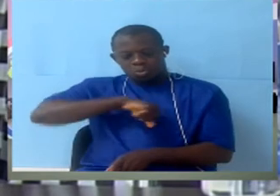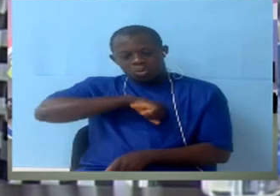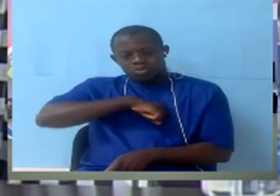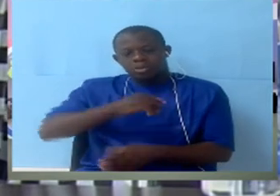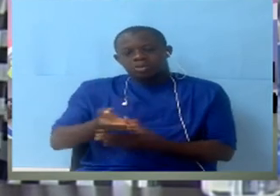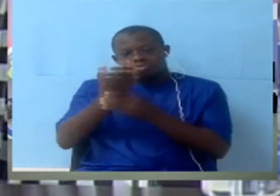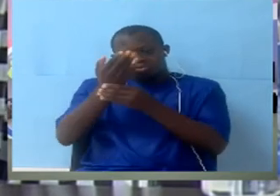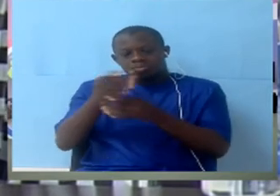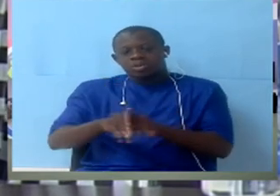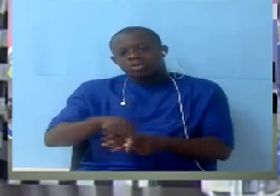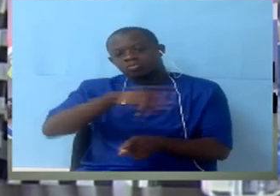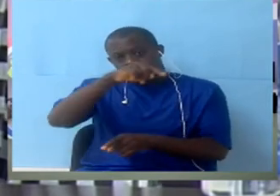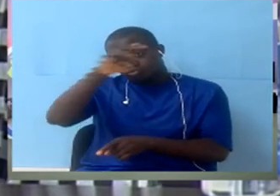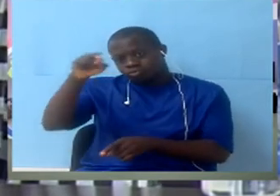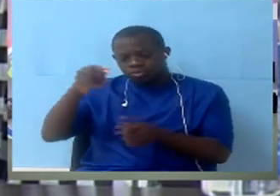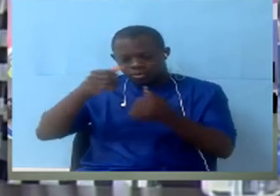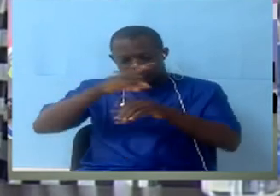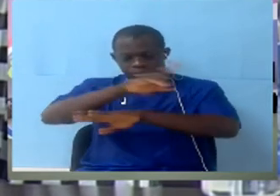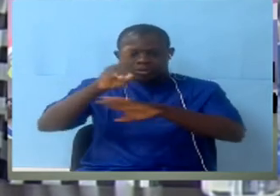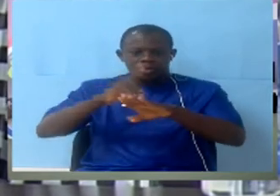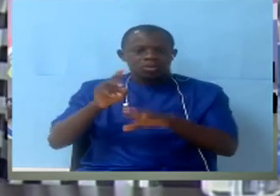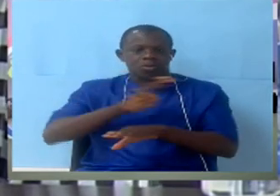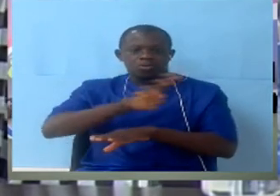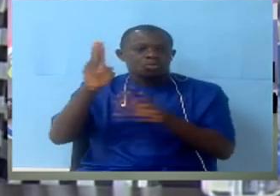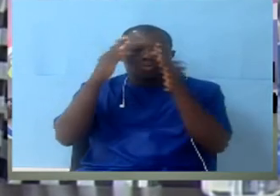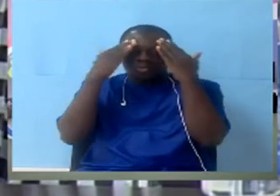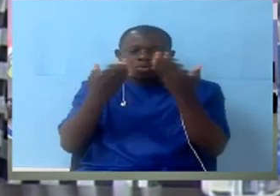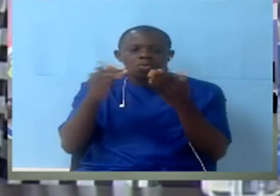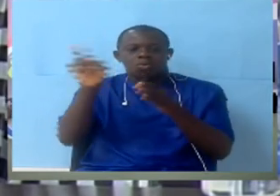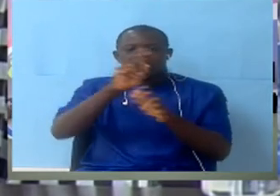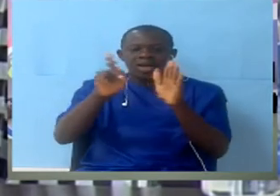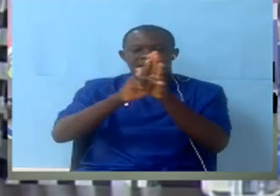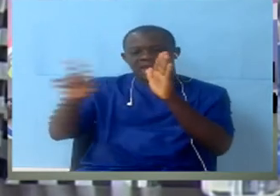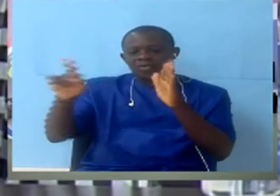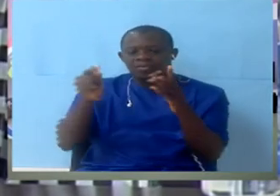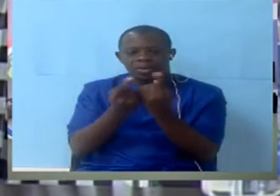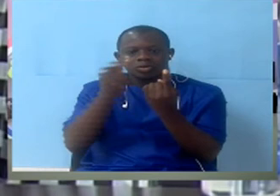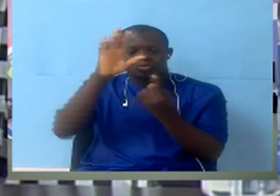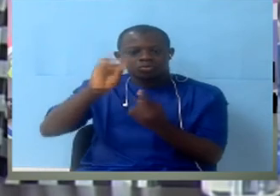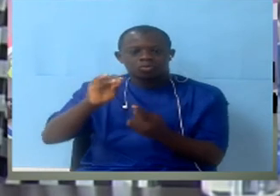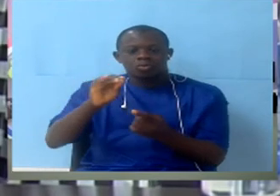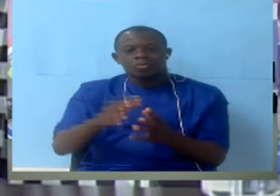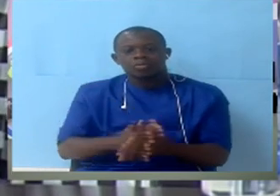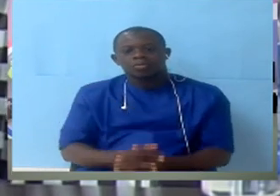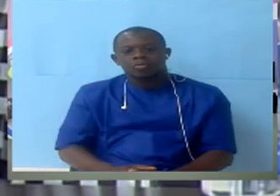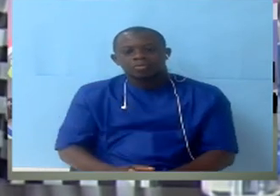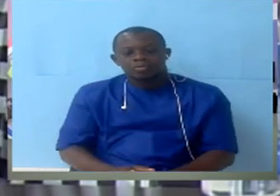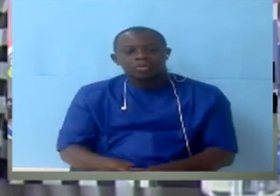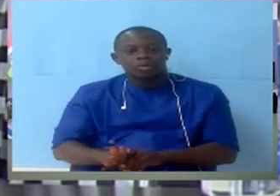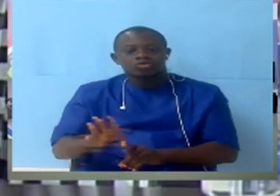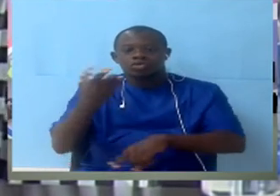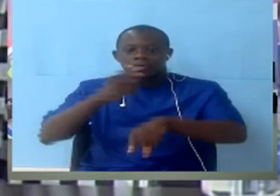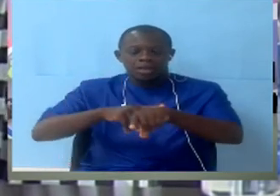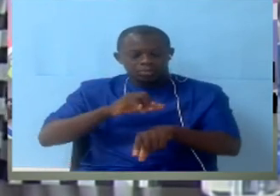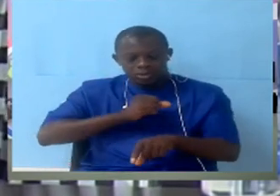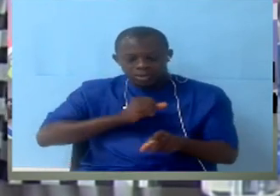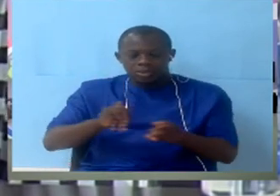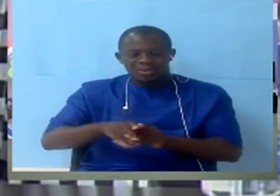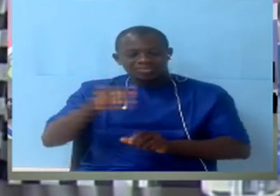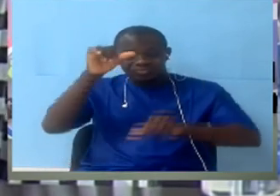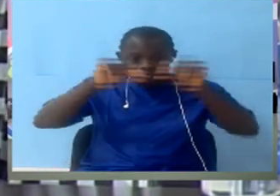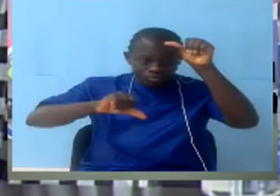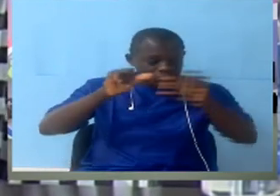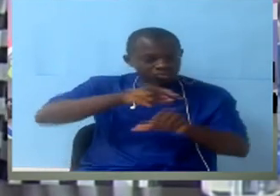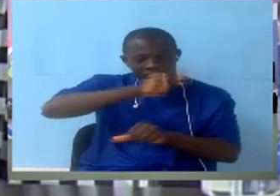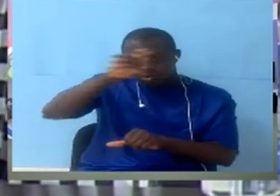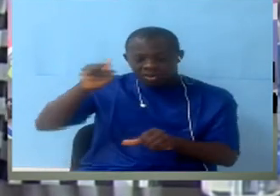themselves because we don't even know what kind of patrol they carry. Sometimes ka patrol they do na base fango na wado. Sometimes they do